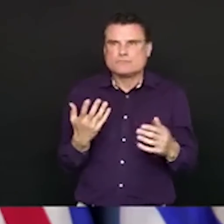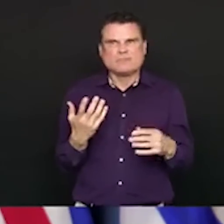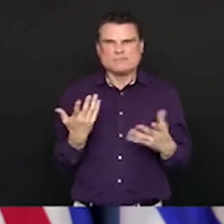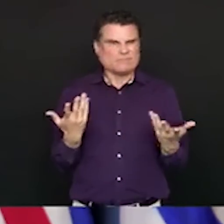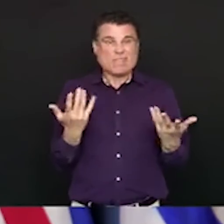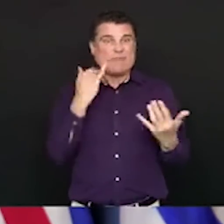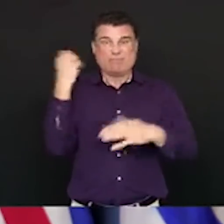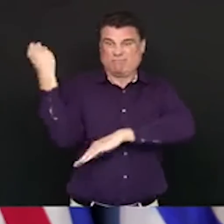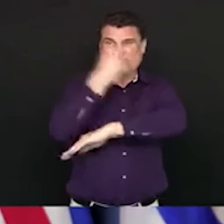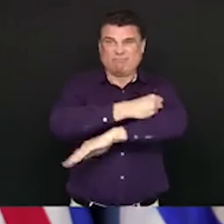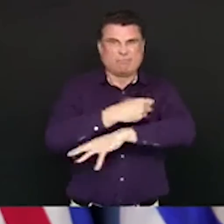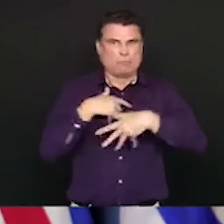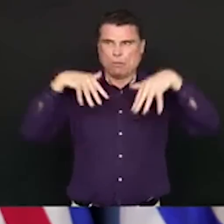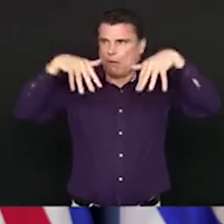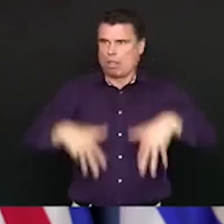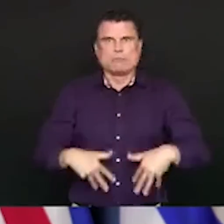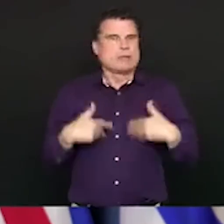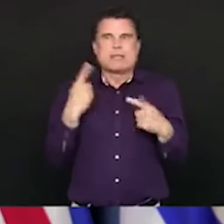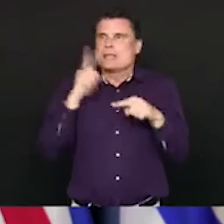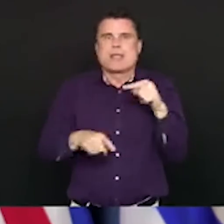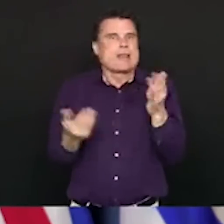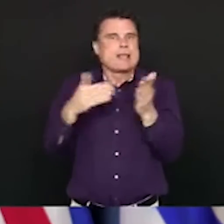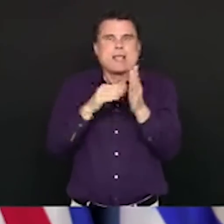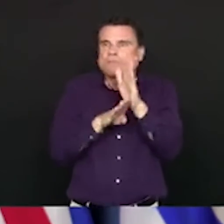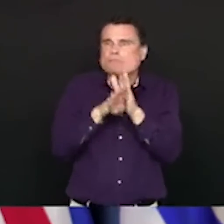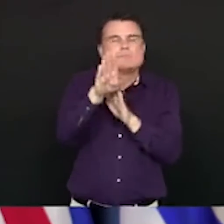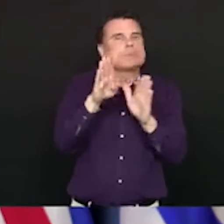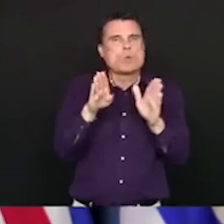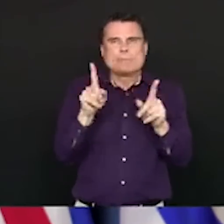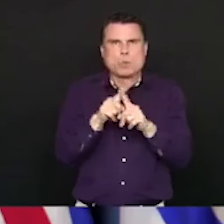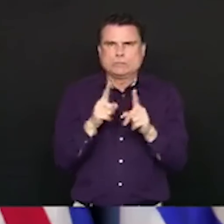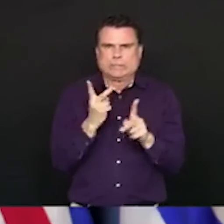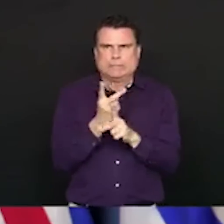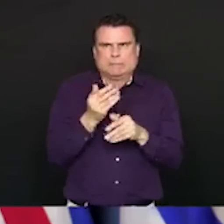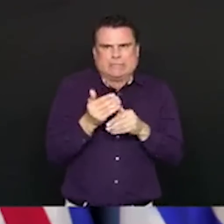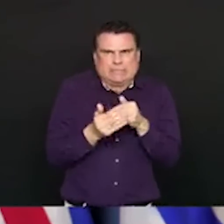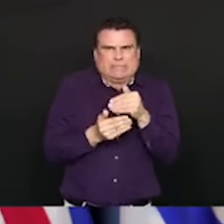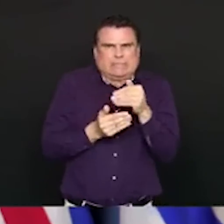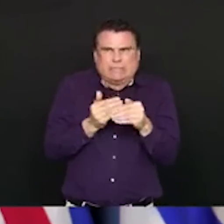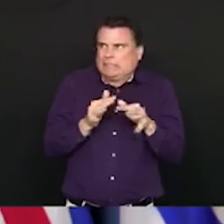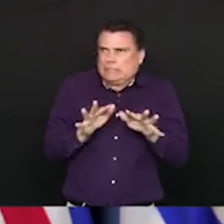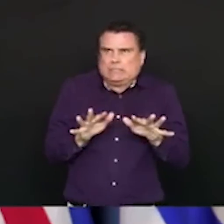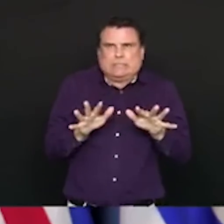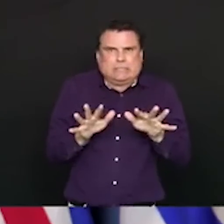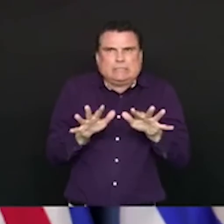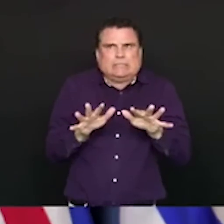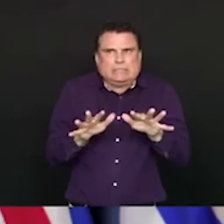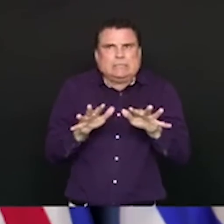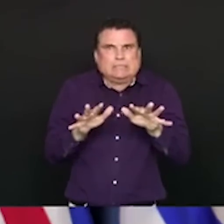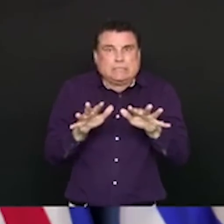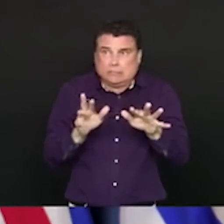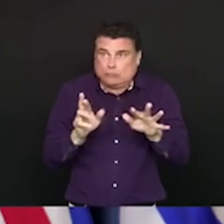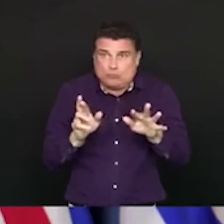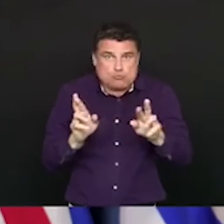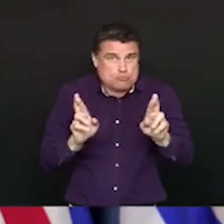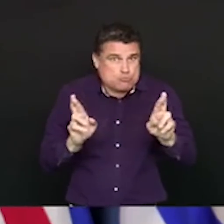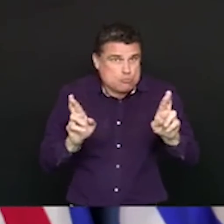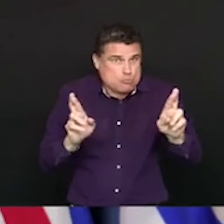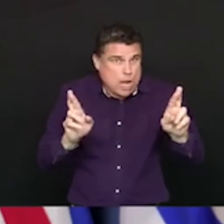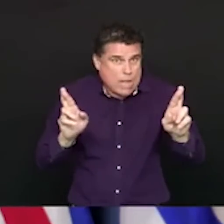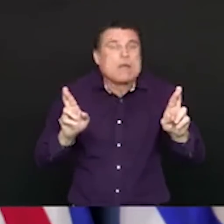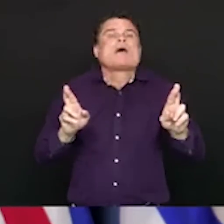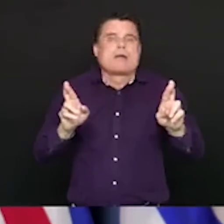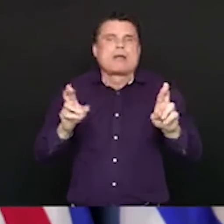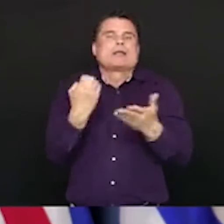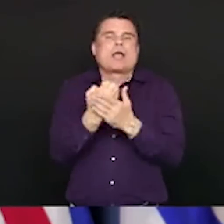could speculate with you, but I'm sure you'll be able to get that done without any help from me. And I don't mean anything by that, but it is speculative